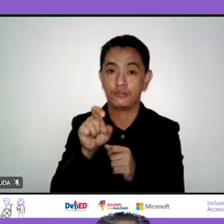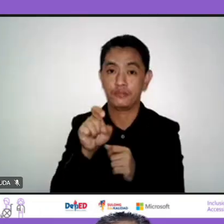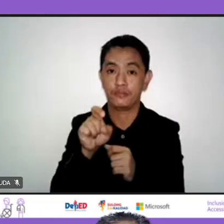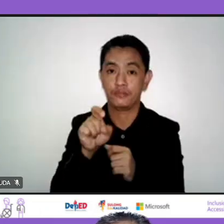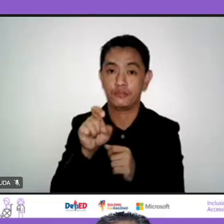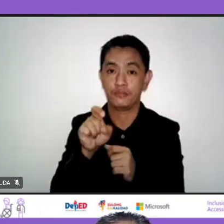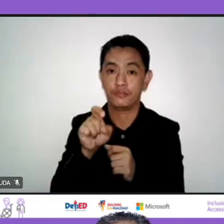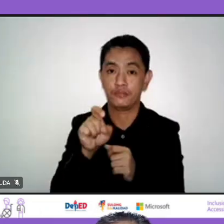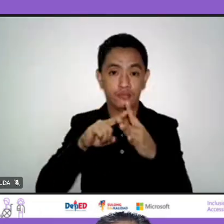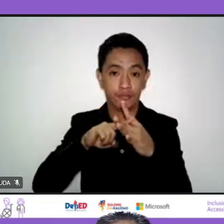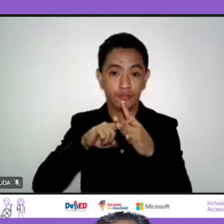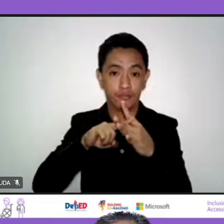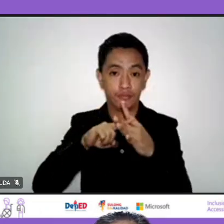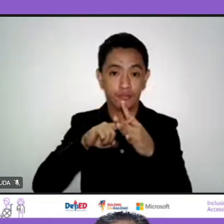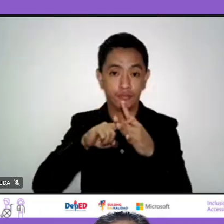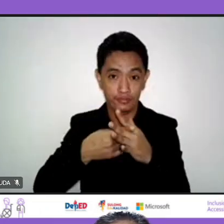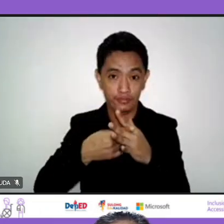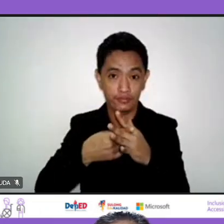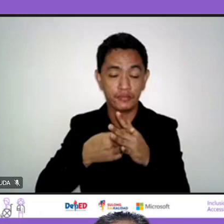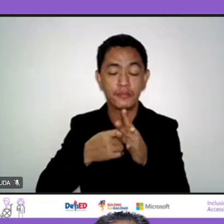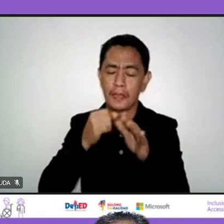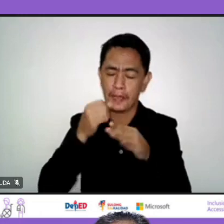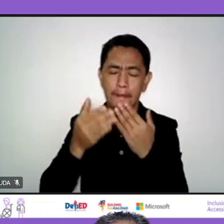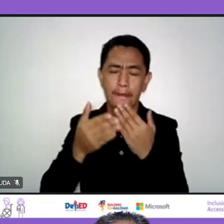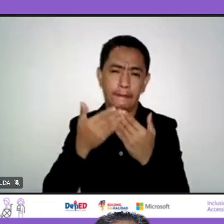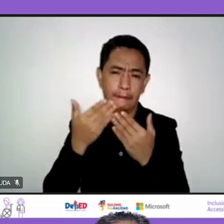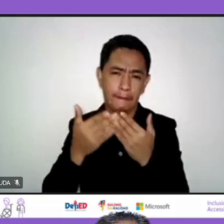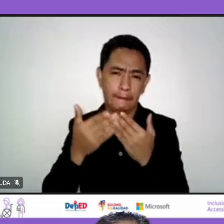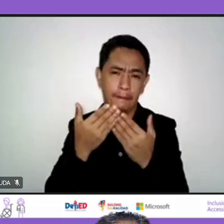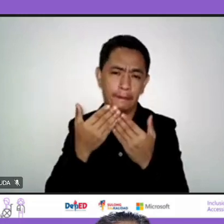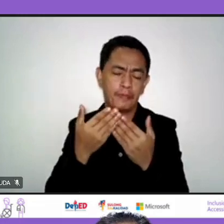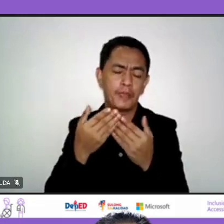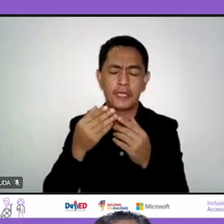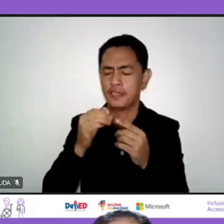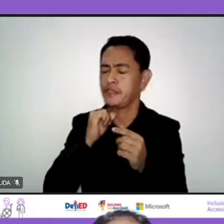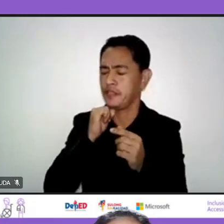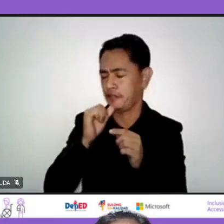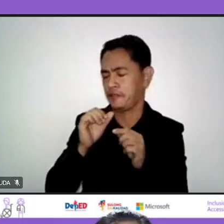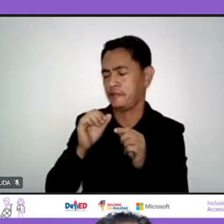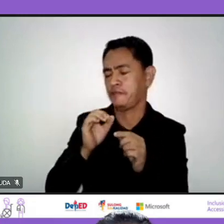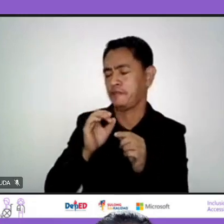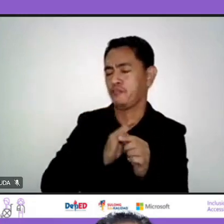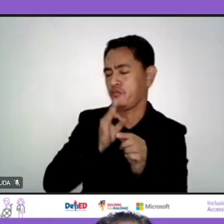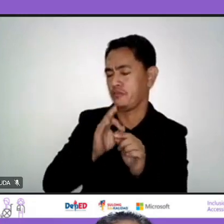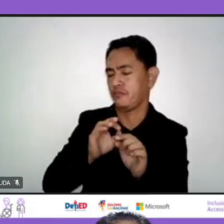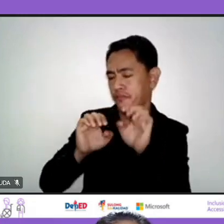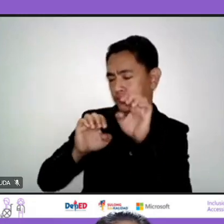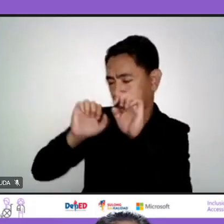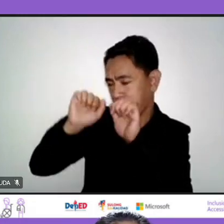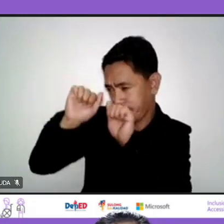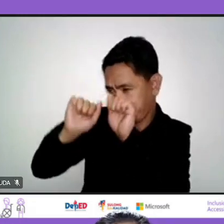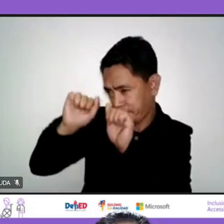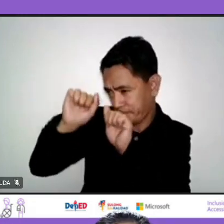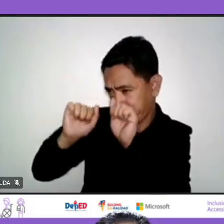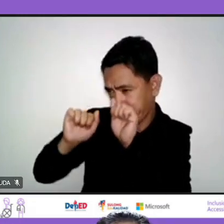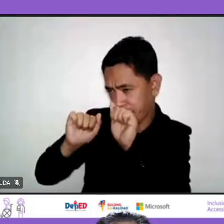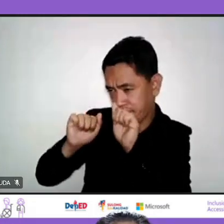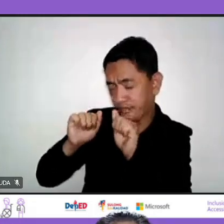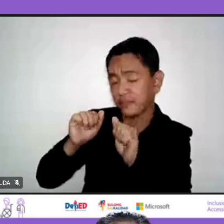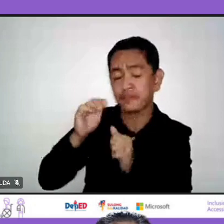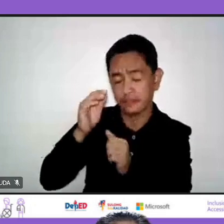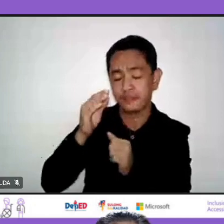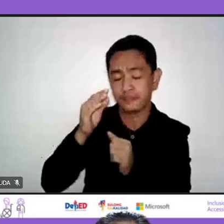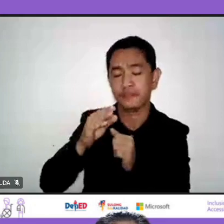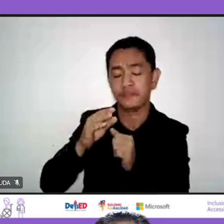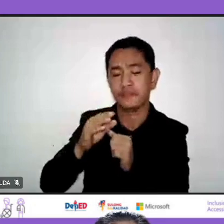to actually implement all these ideas that were presented today, I think the teachers should start with like a simple or